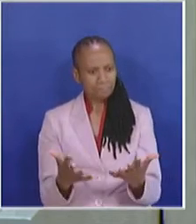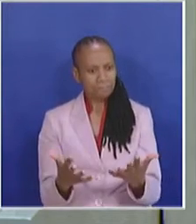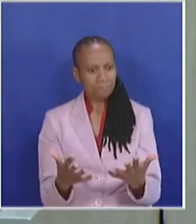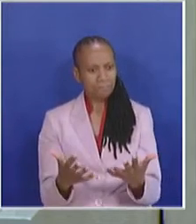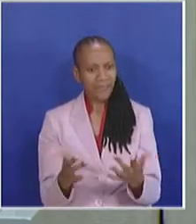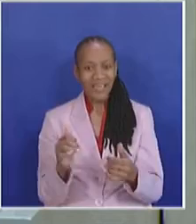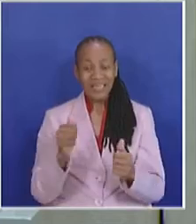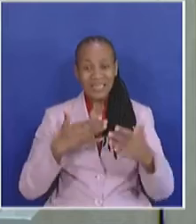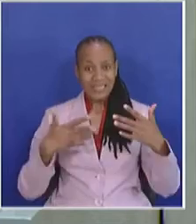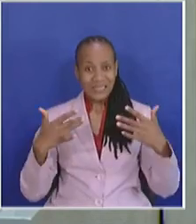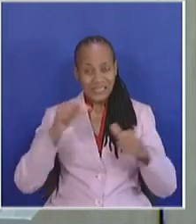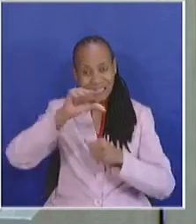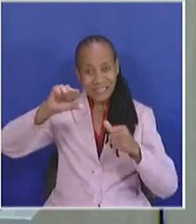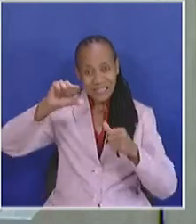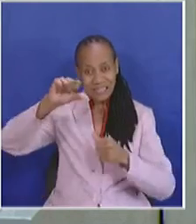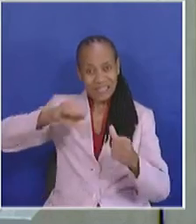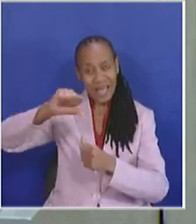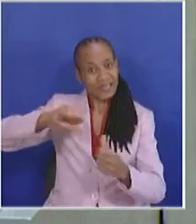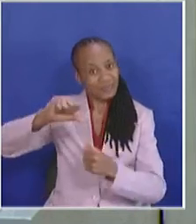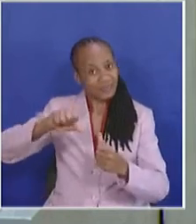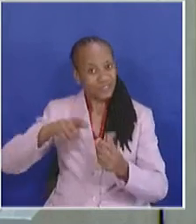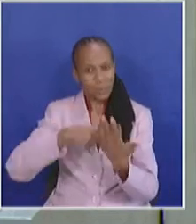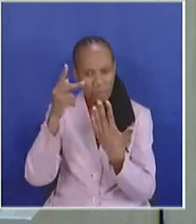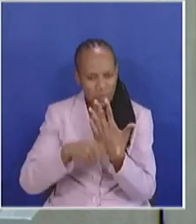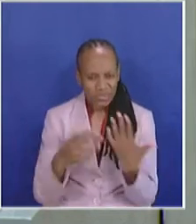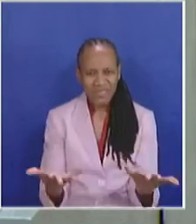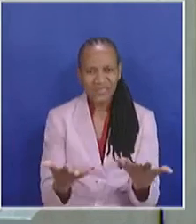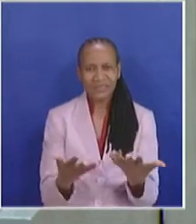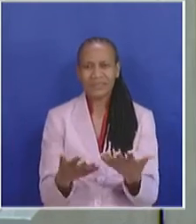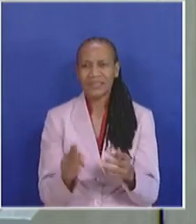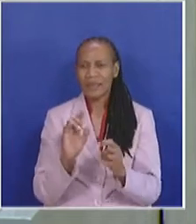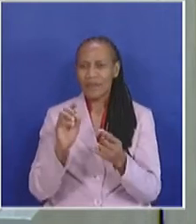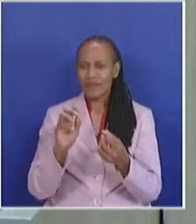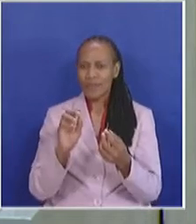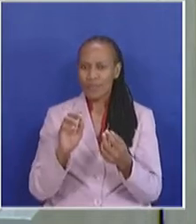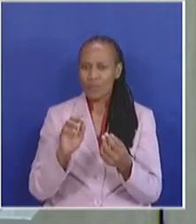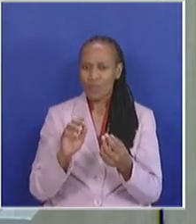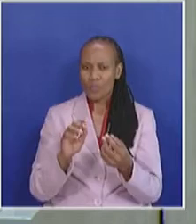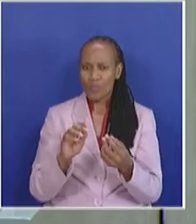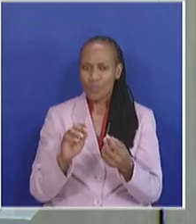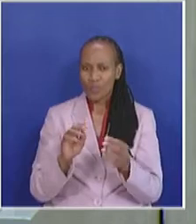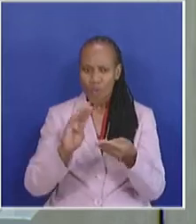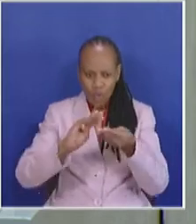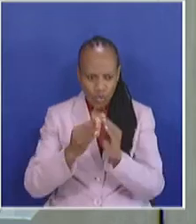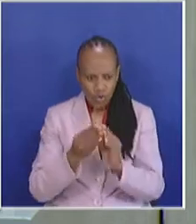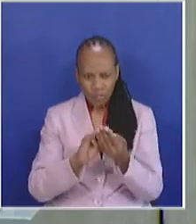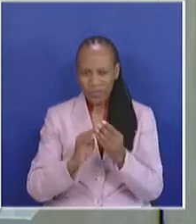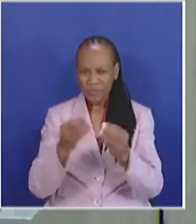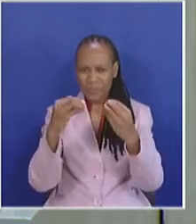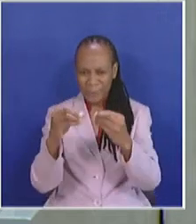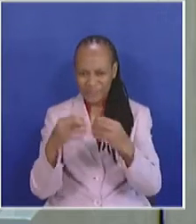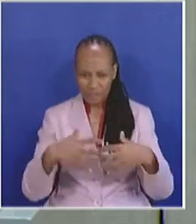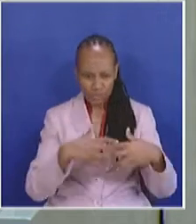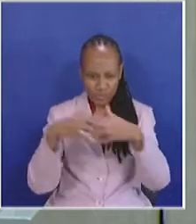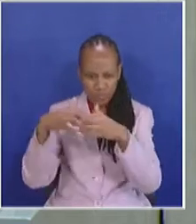Bioscience Park for the young entrepreneurs, the township enterprise hubs, also for the township entrepreneurs to do business with